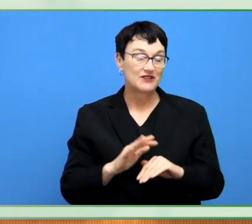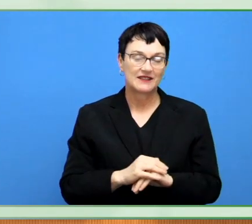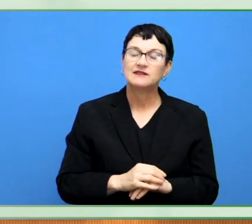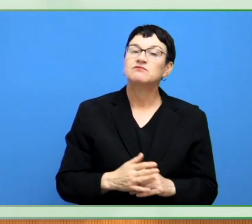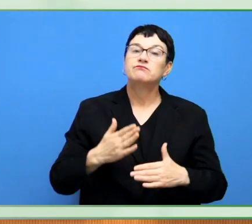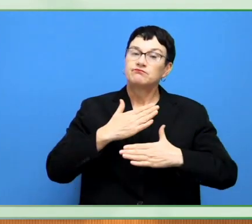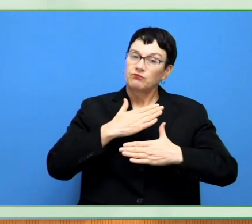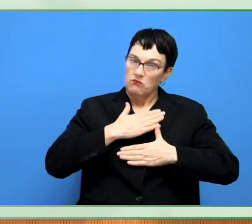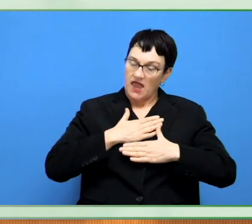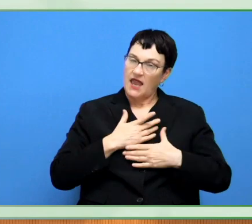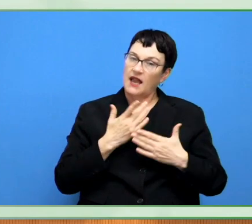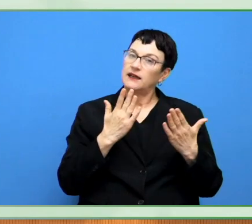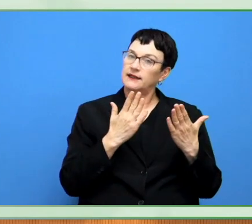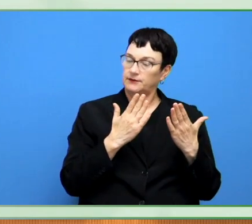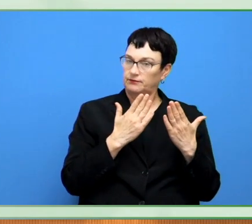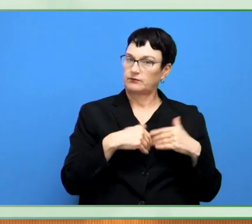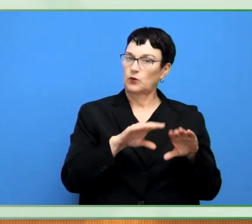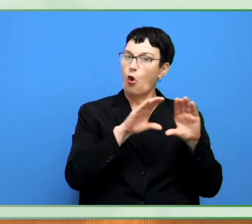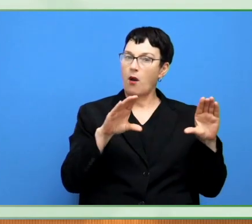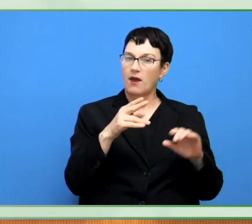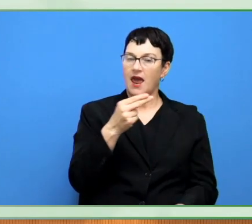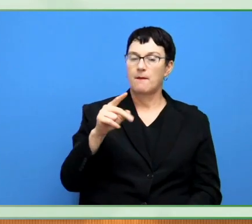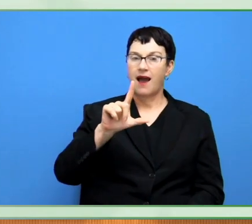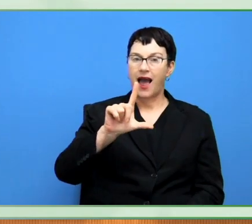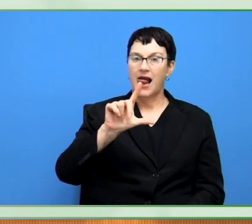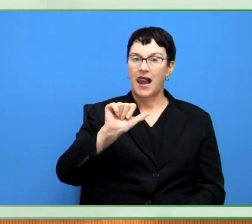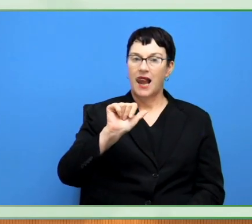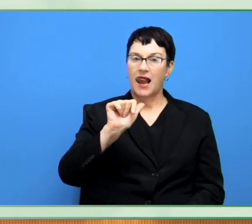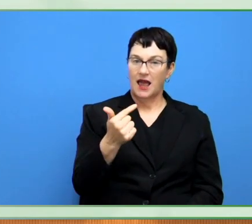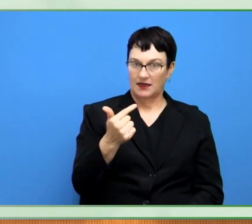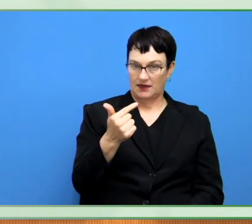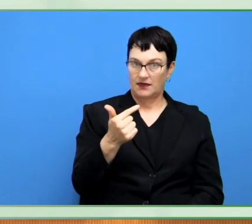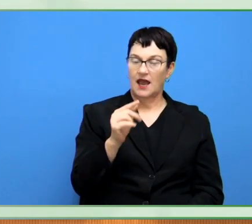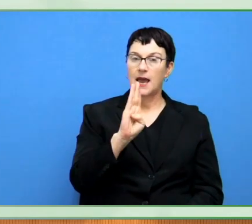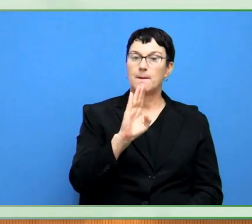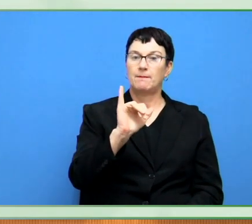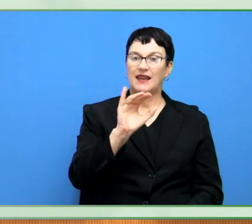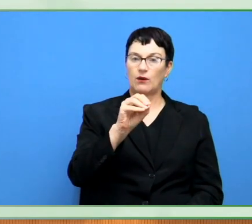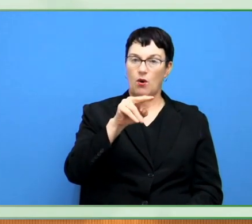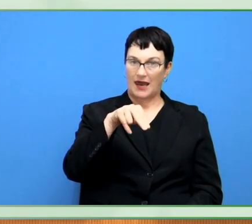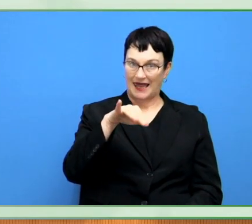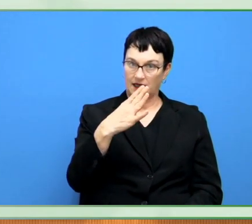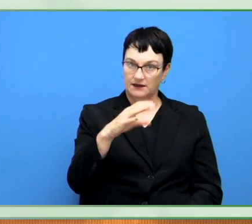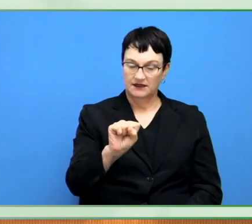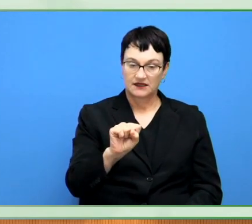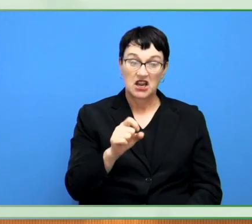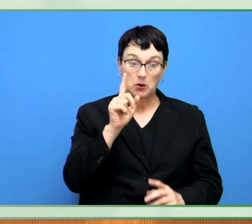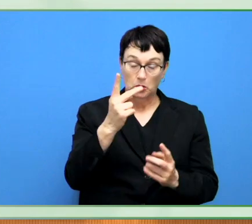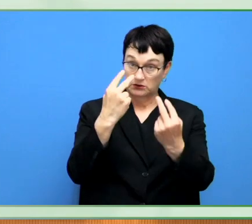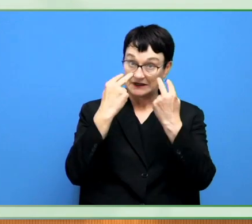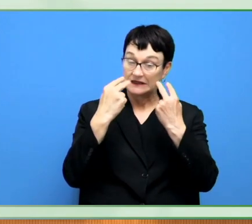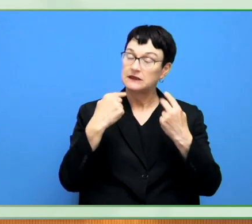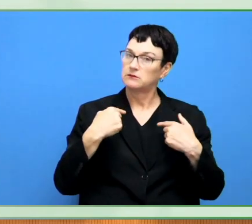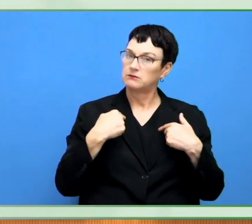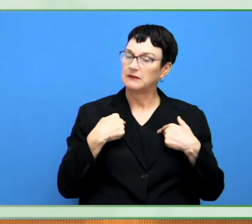dream of myself. So as you may see, I'm a user of assistive device, as most of you here. And this was a dream that I had